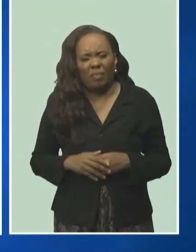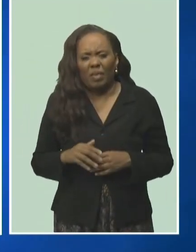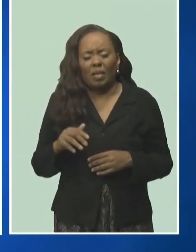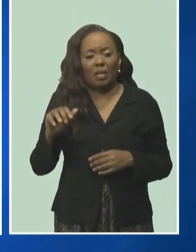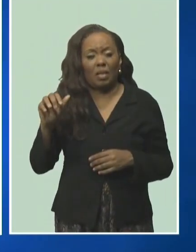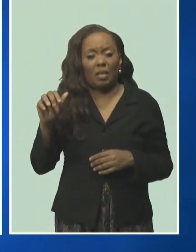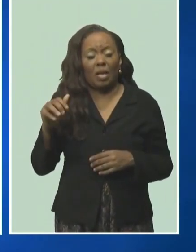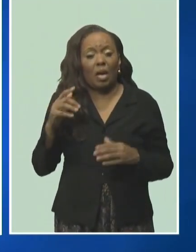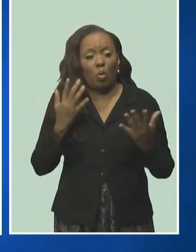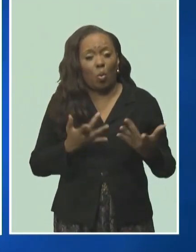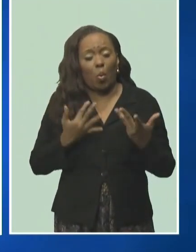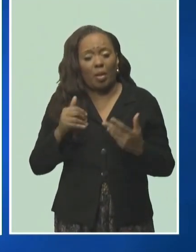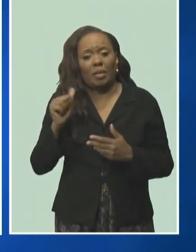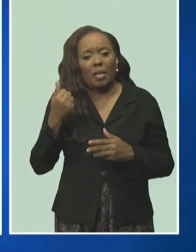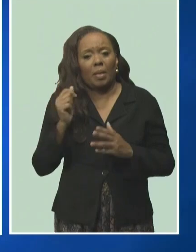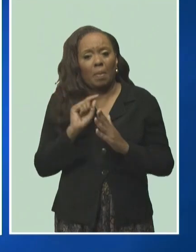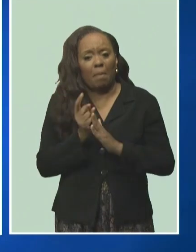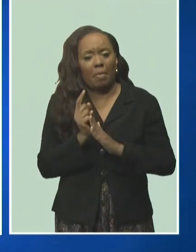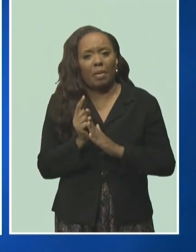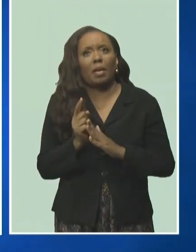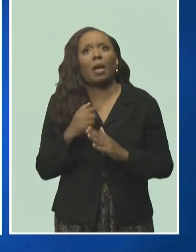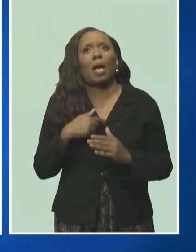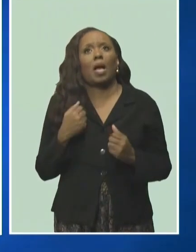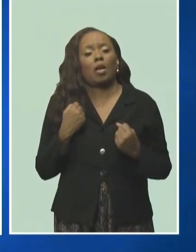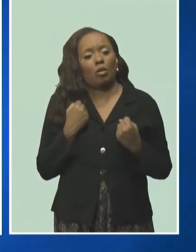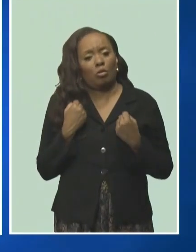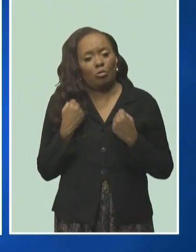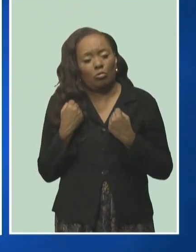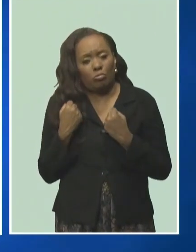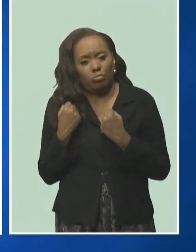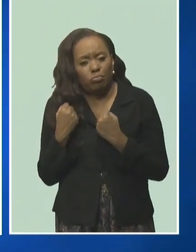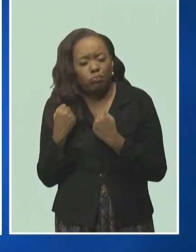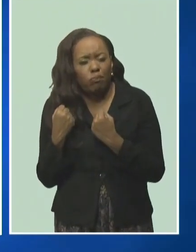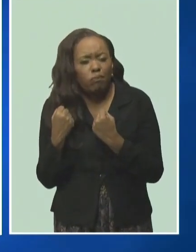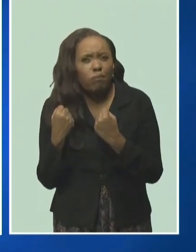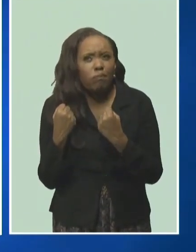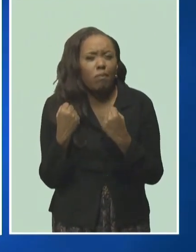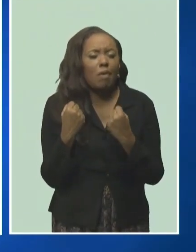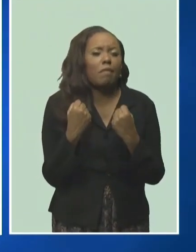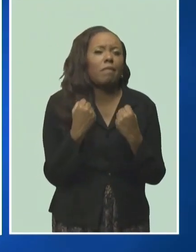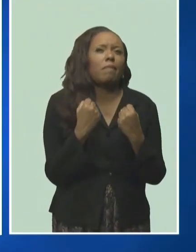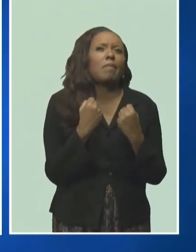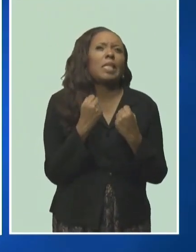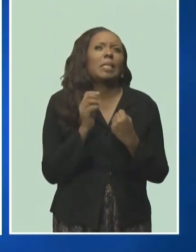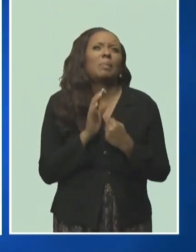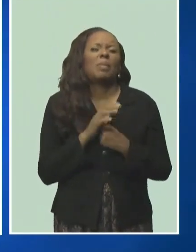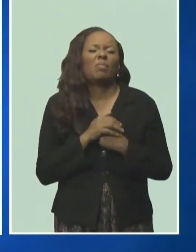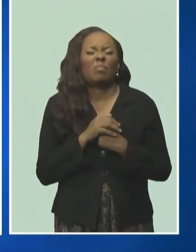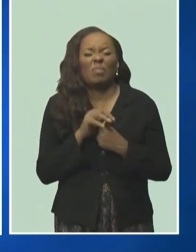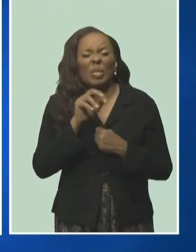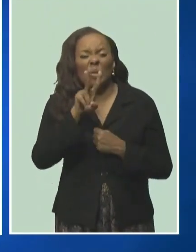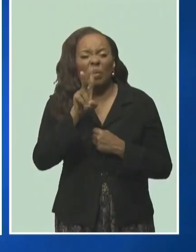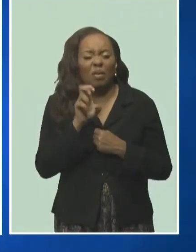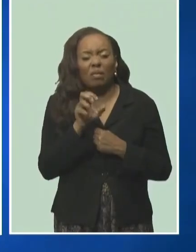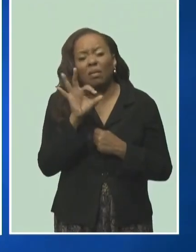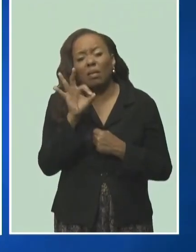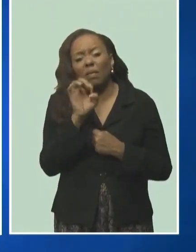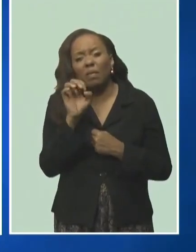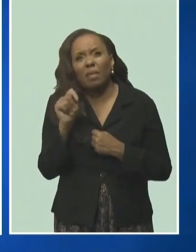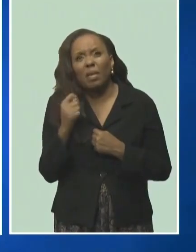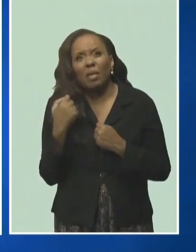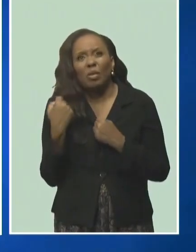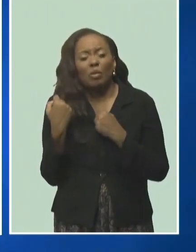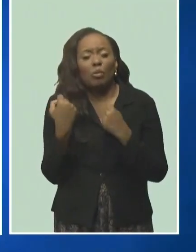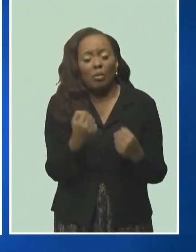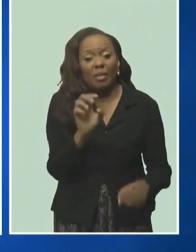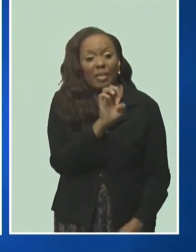allowed through. I was able then to drive from Santosha maybe 200 feet across the